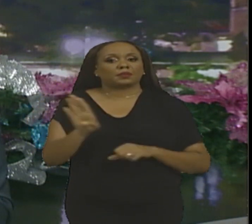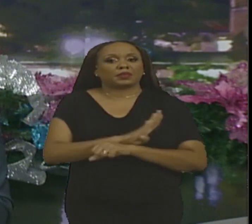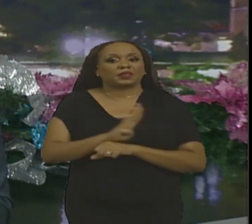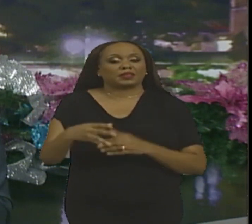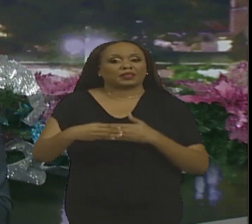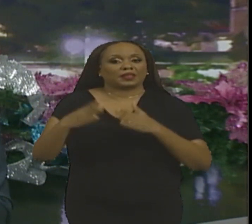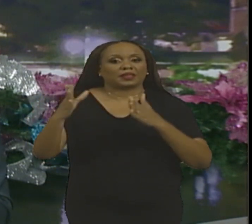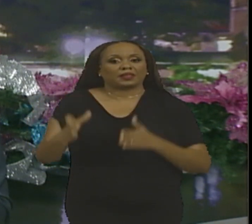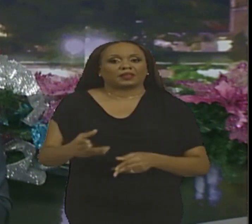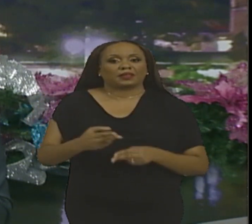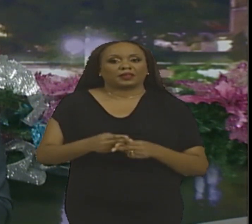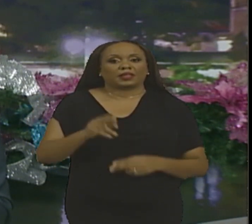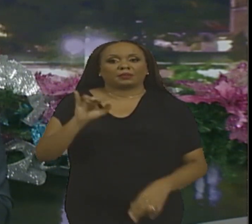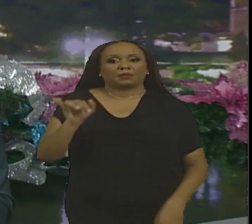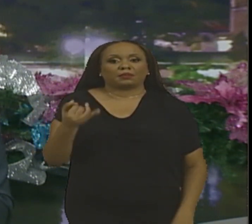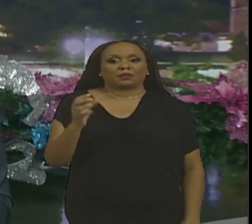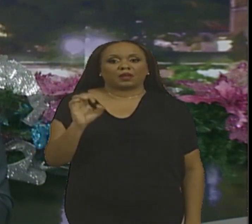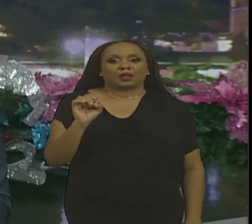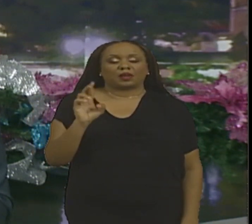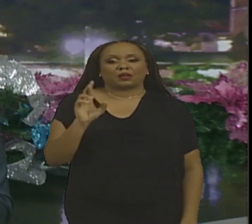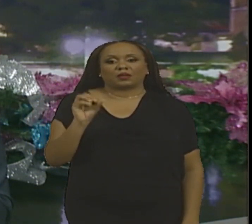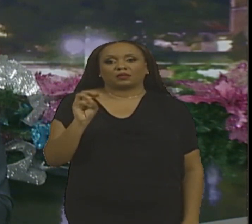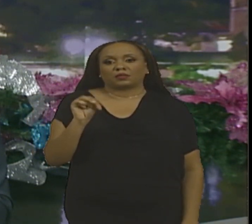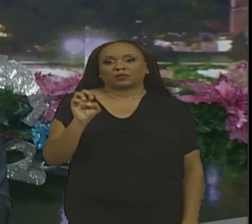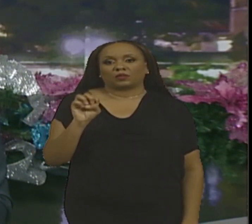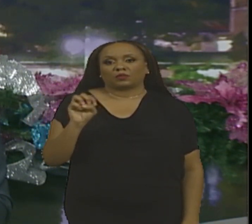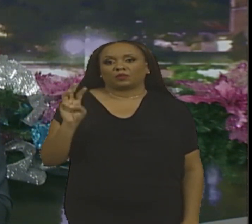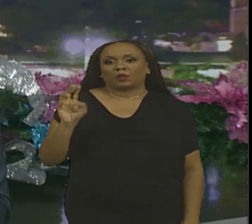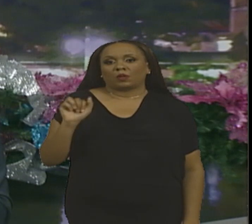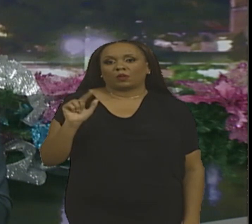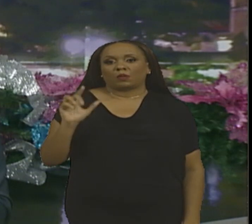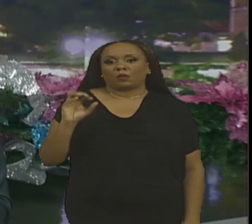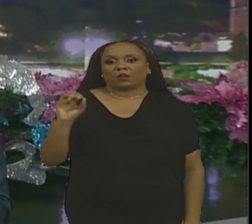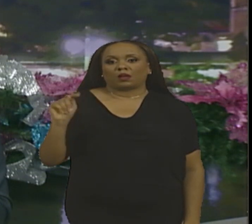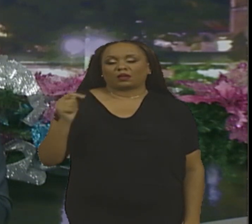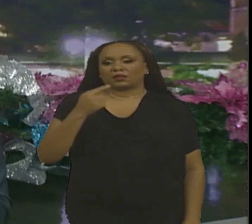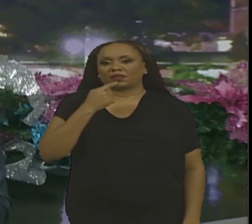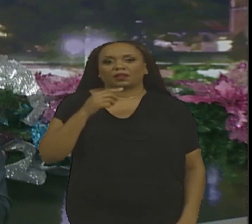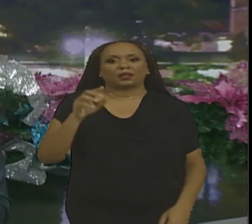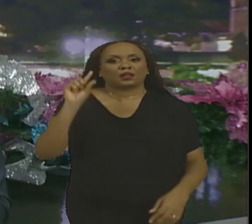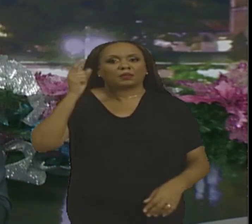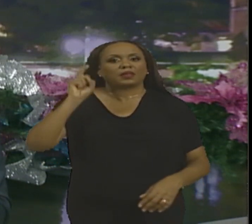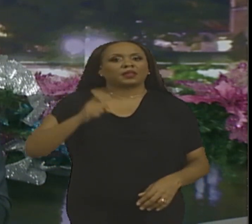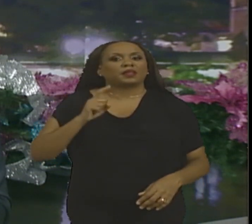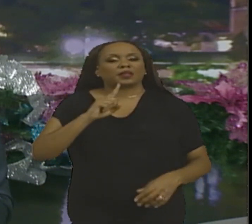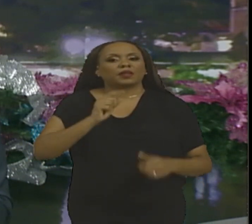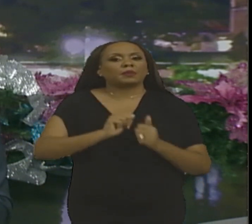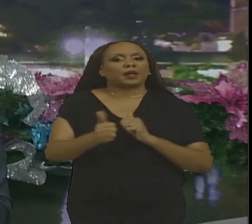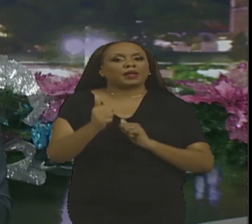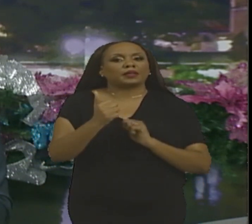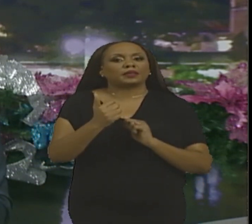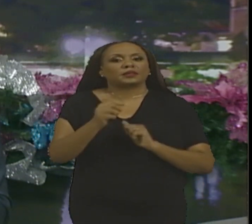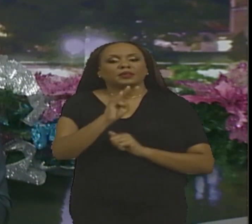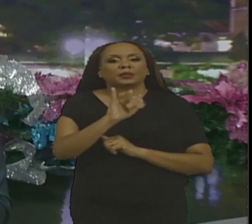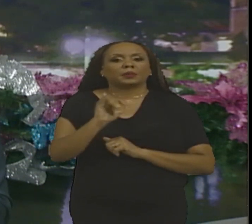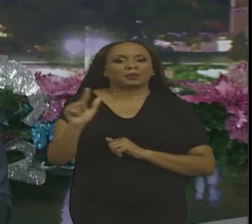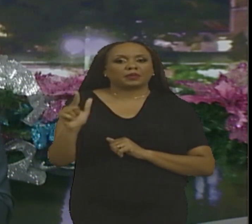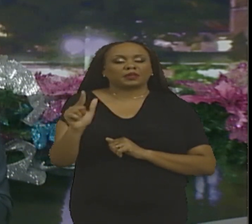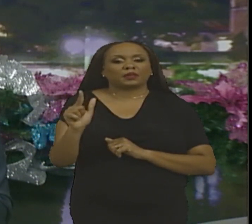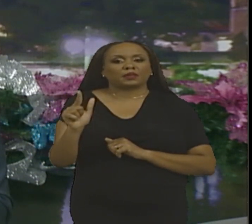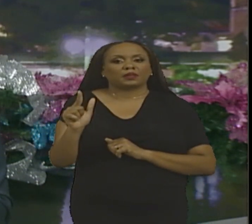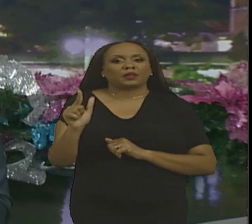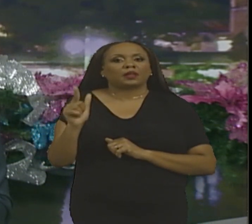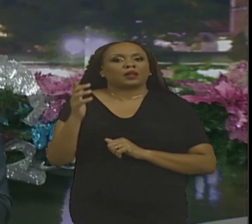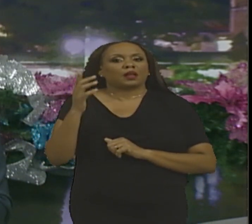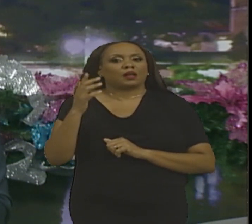Upper House, Senator Jerome Walcott, says government needed to act swiftly to pass the International Companies Repeal Bill 2018. He